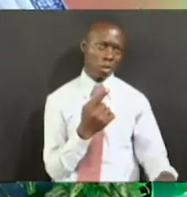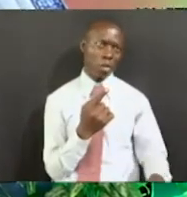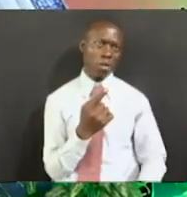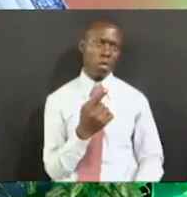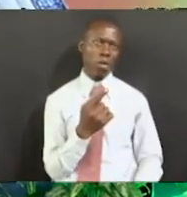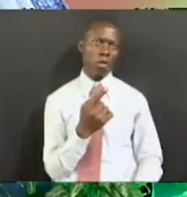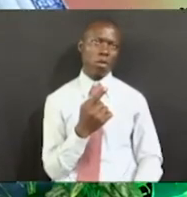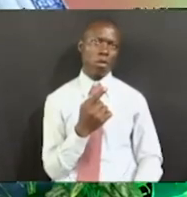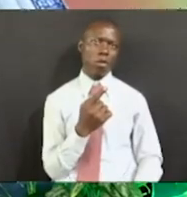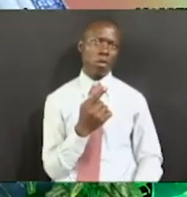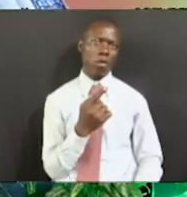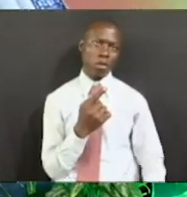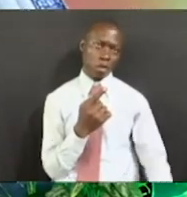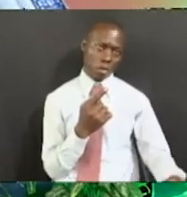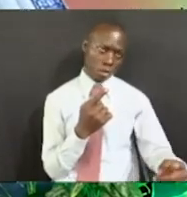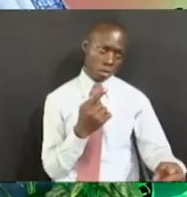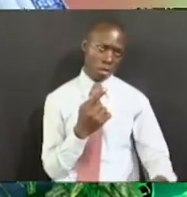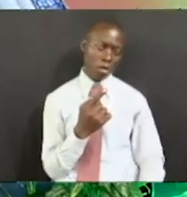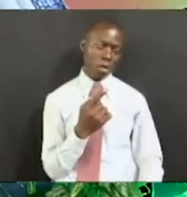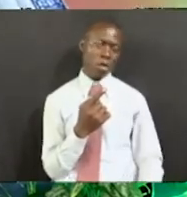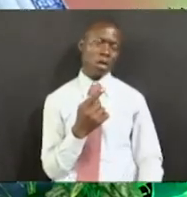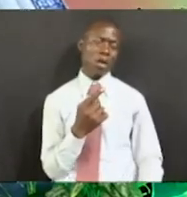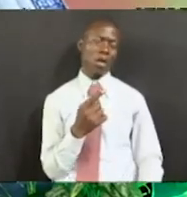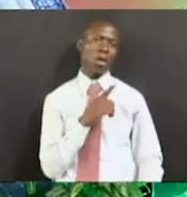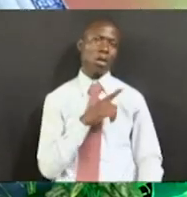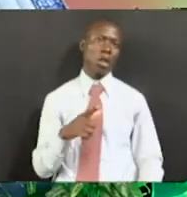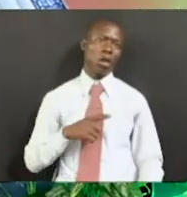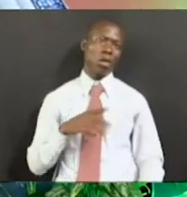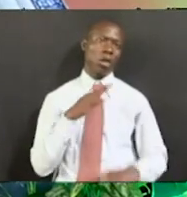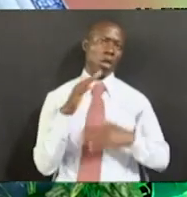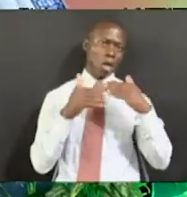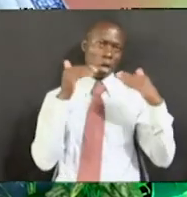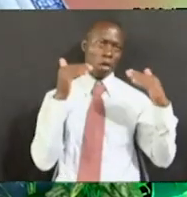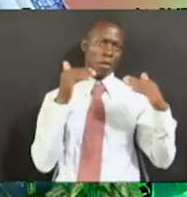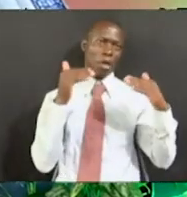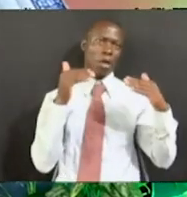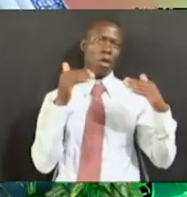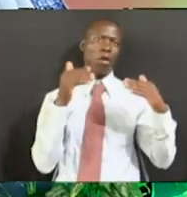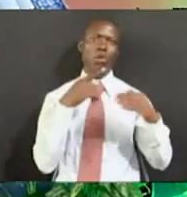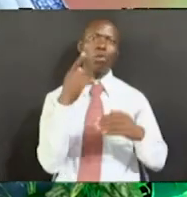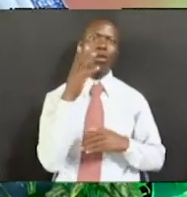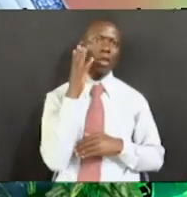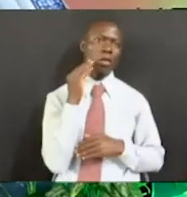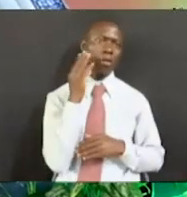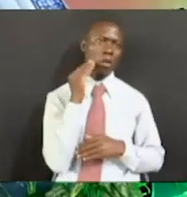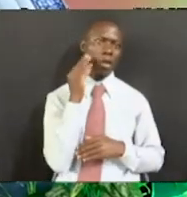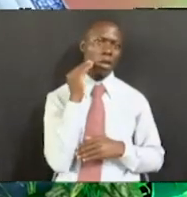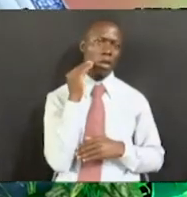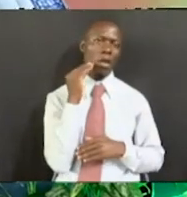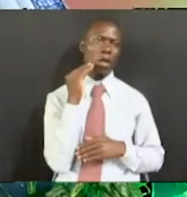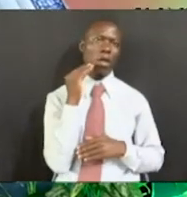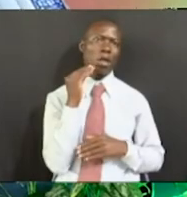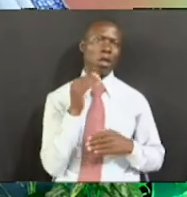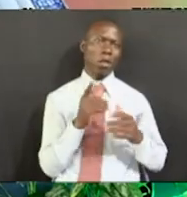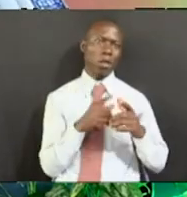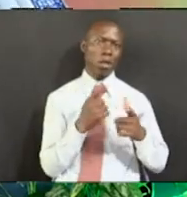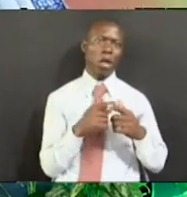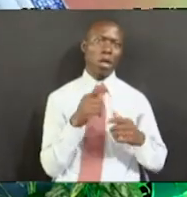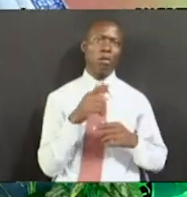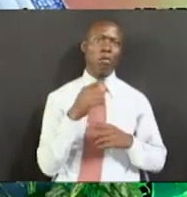there's a God in heaven who is an expert in turning losers to